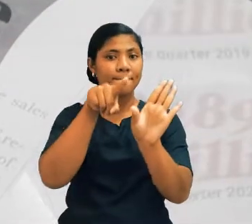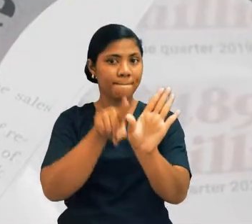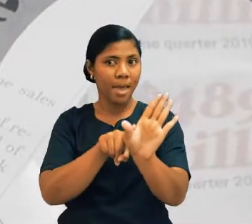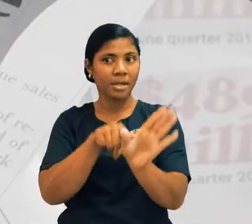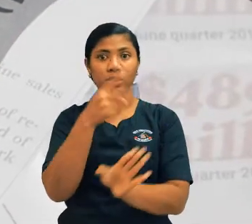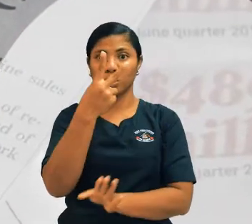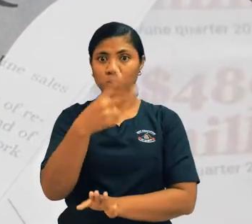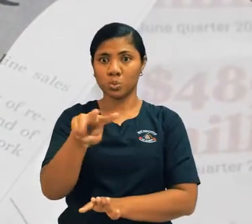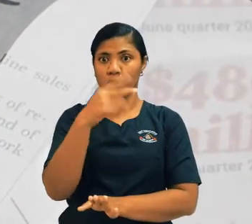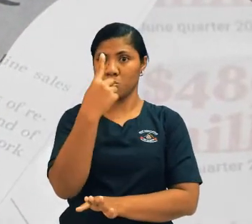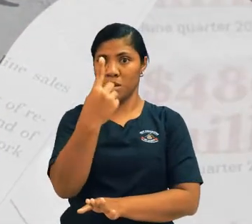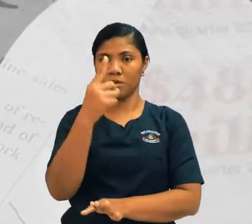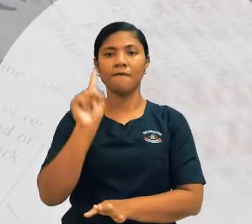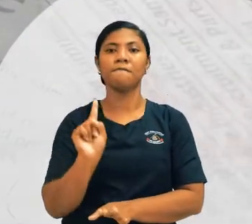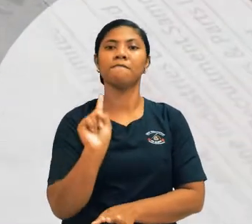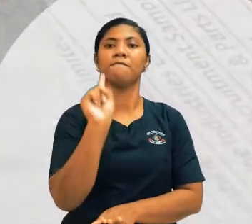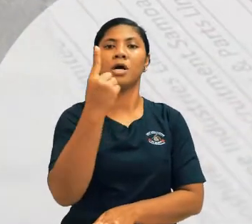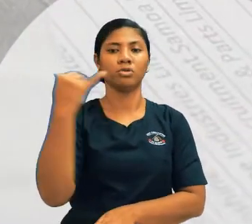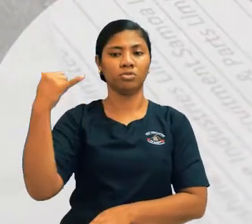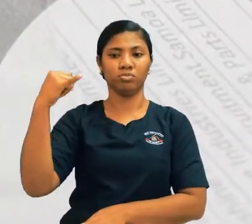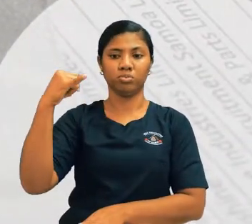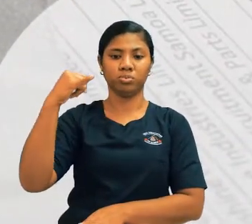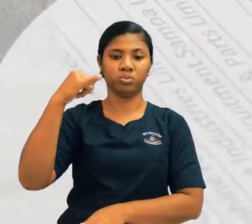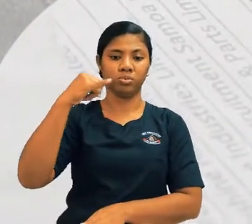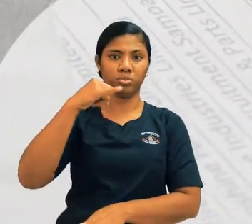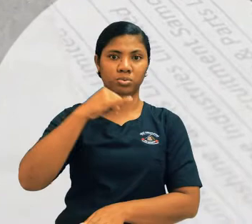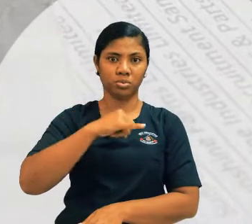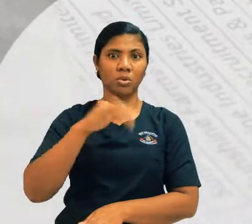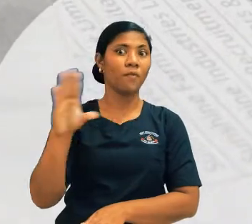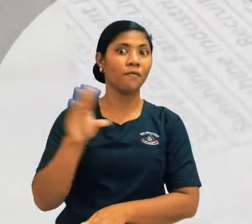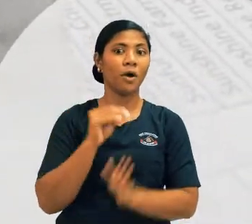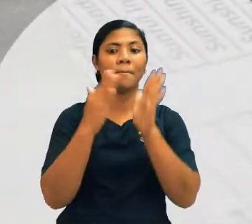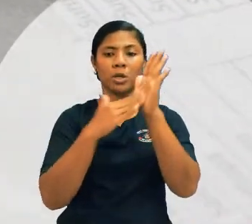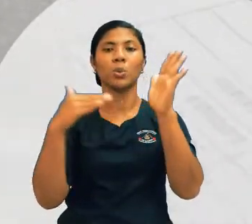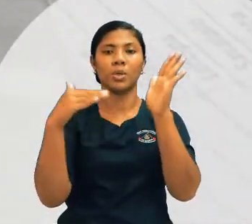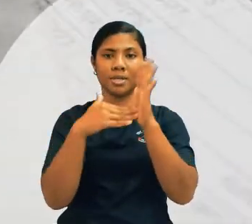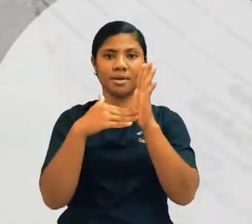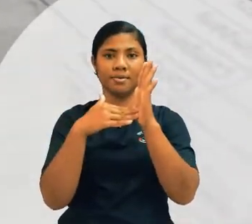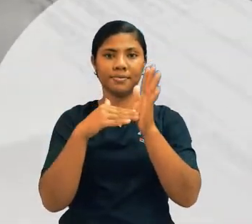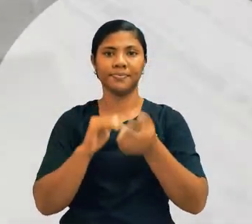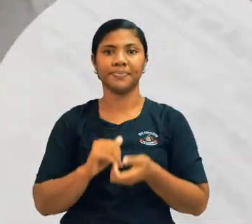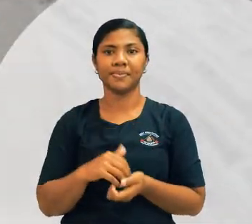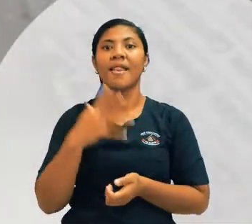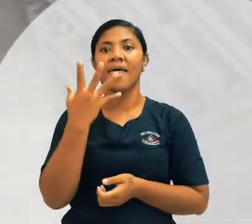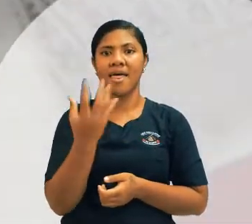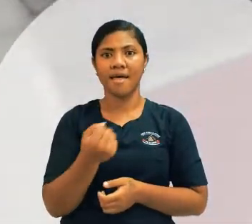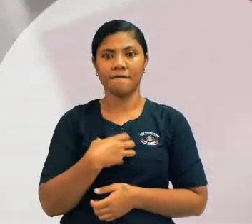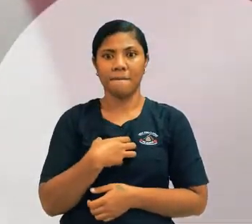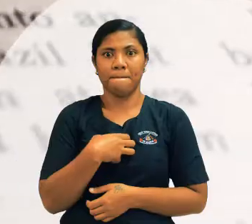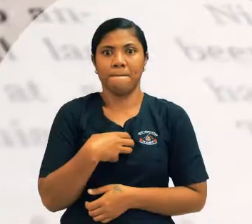2,000 people to their waiting families, and with them the anxiety that COVID-19 could possibly enter the country's